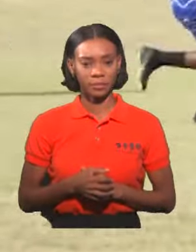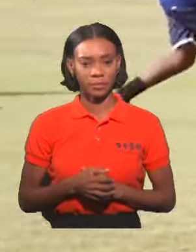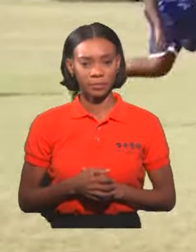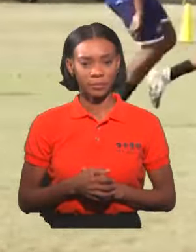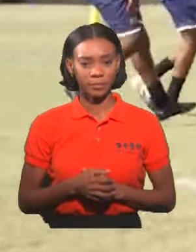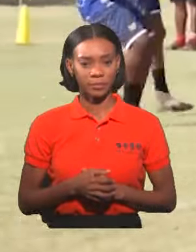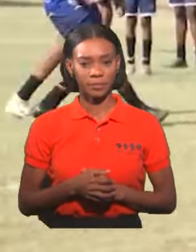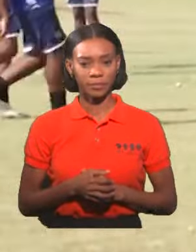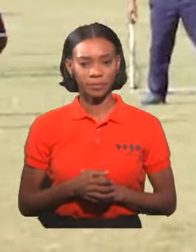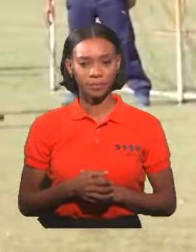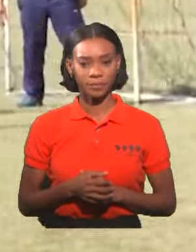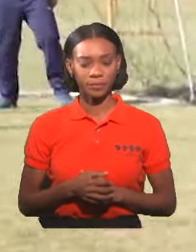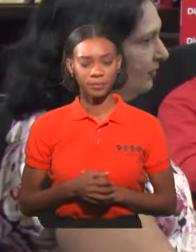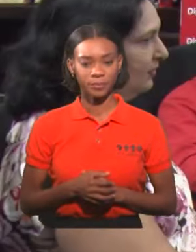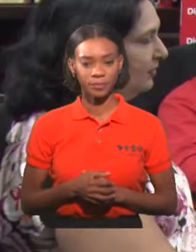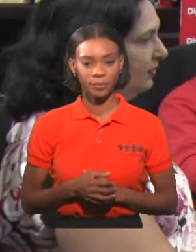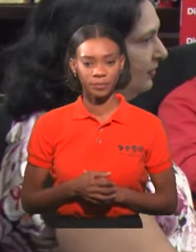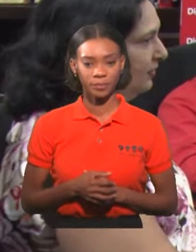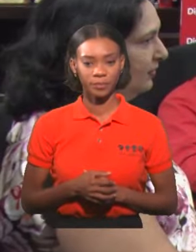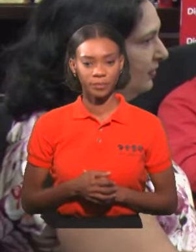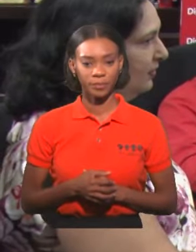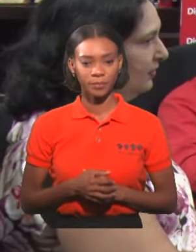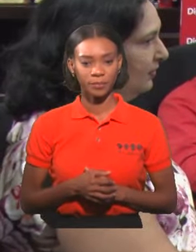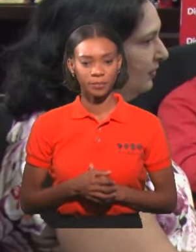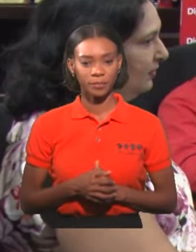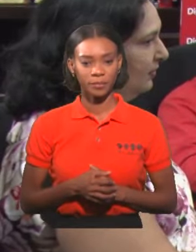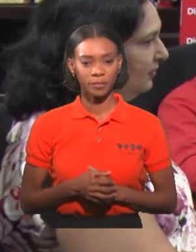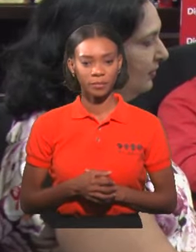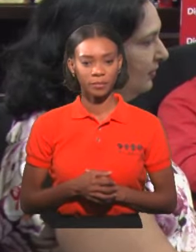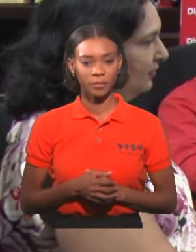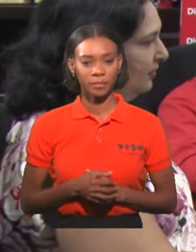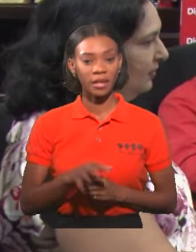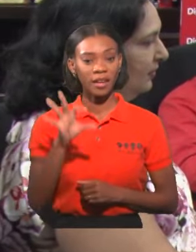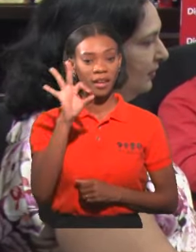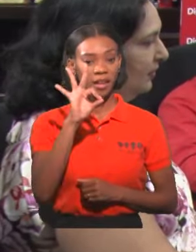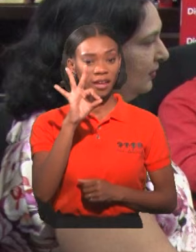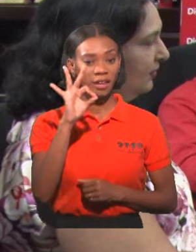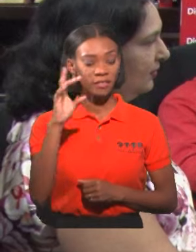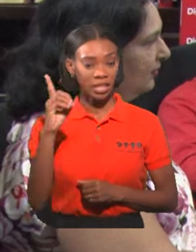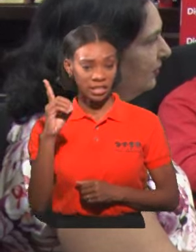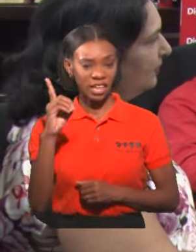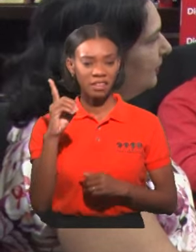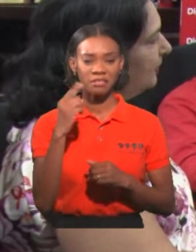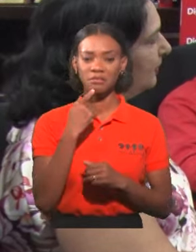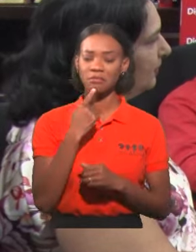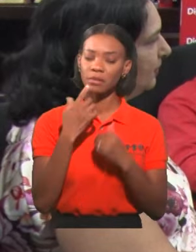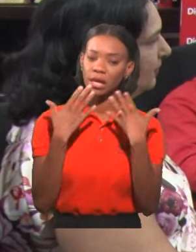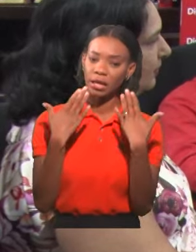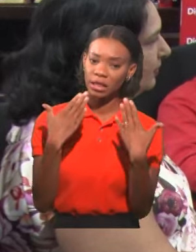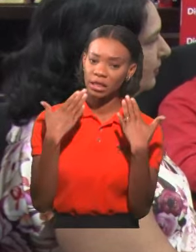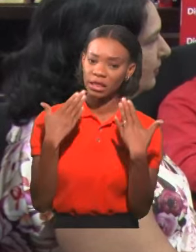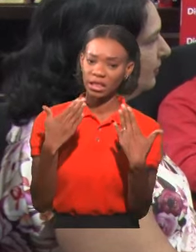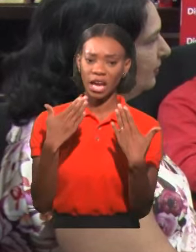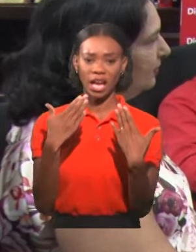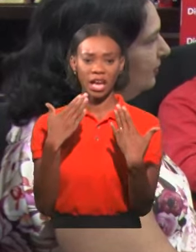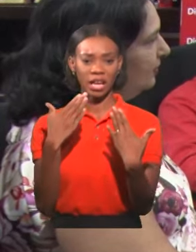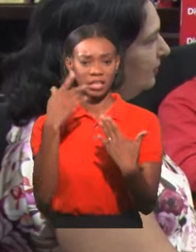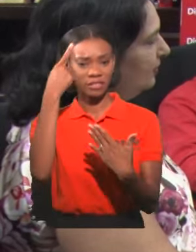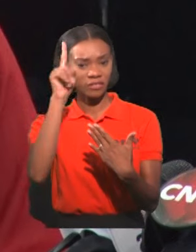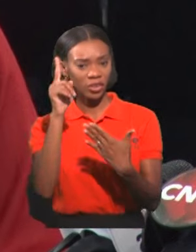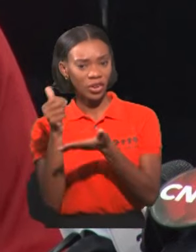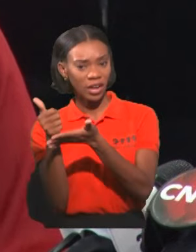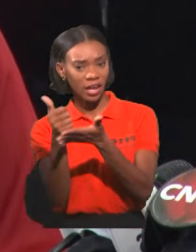Bibby, thanked Digicel for always believing in them and coming up with new ideas to promote Special Olympics Trinidad and Tobago.